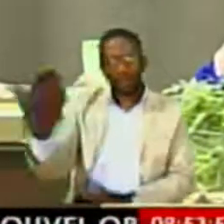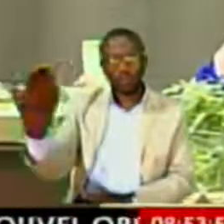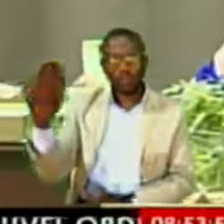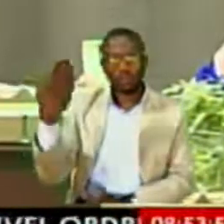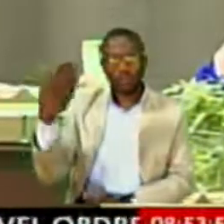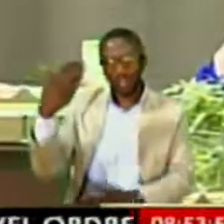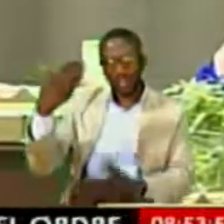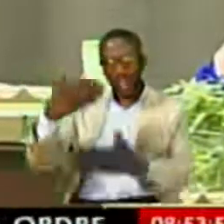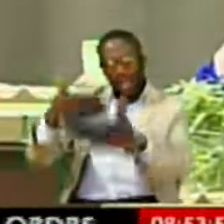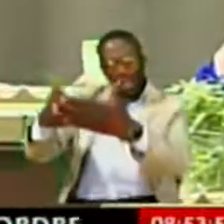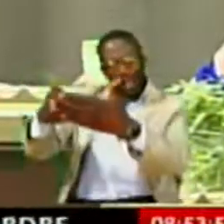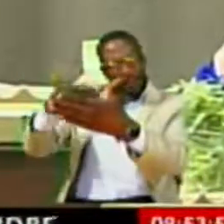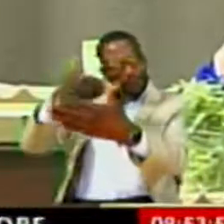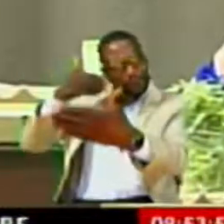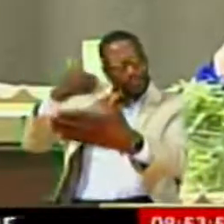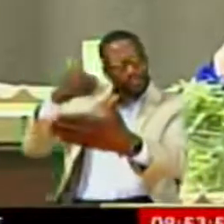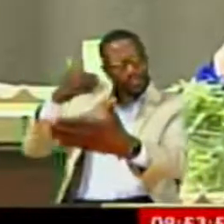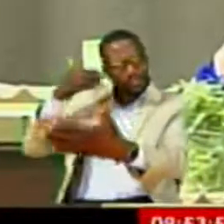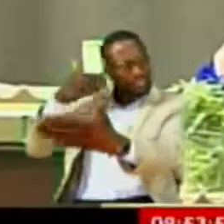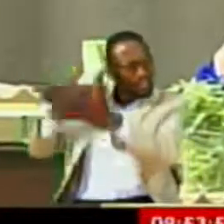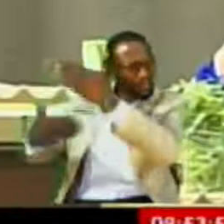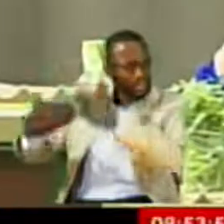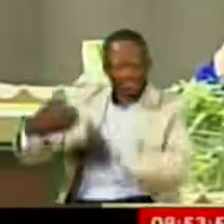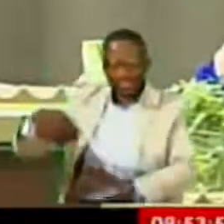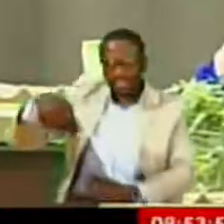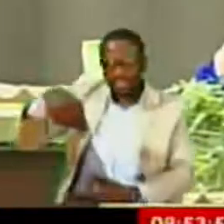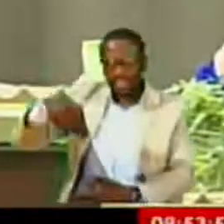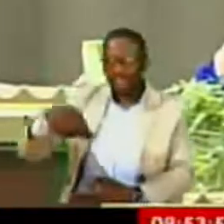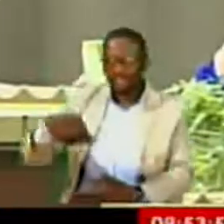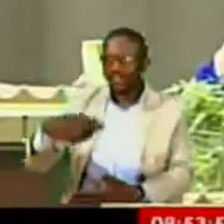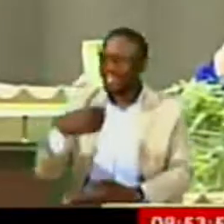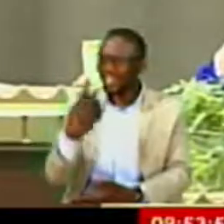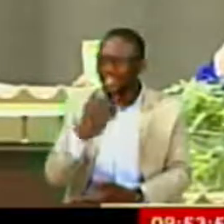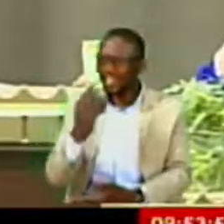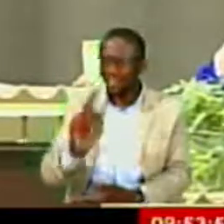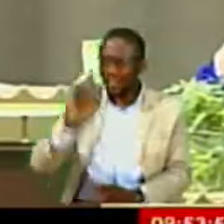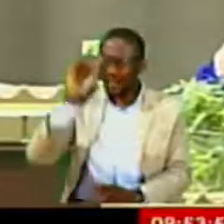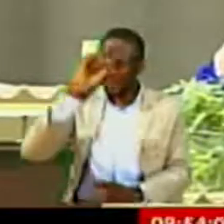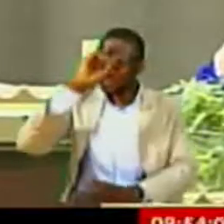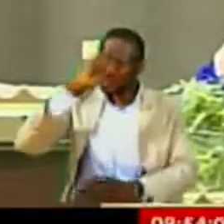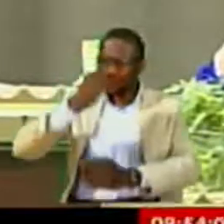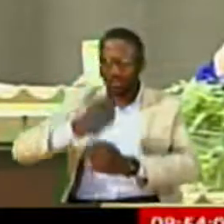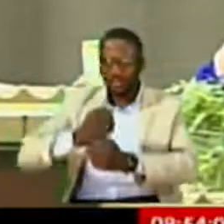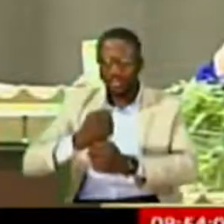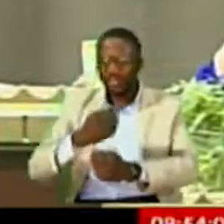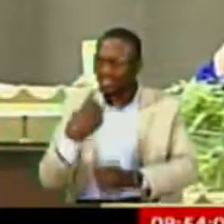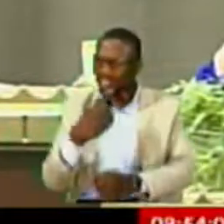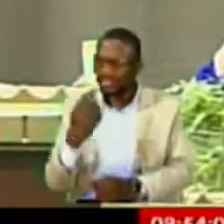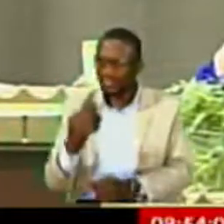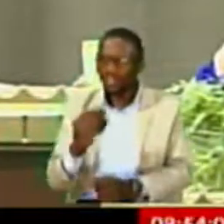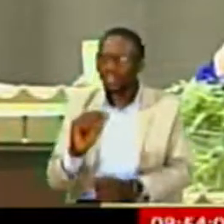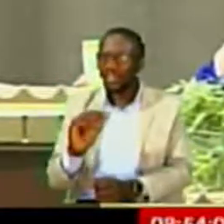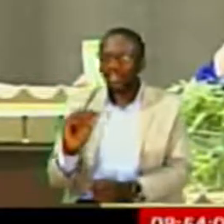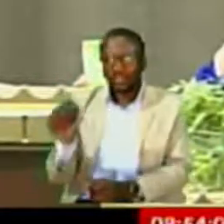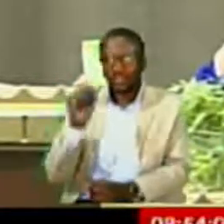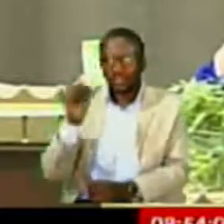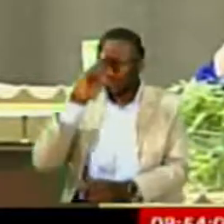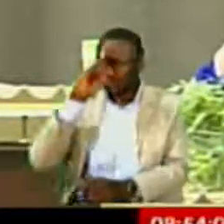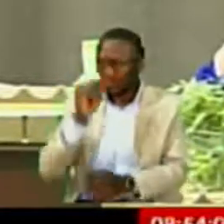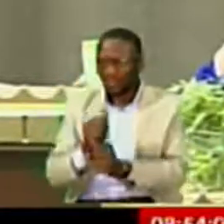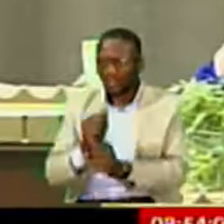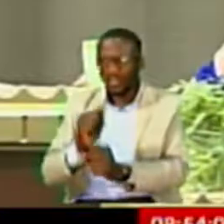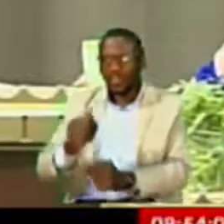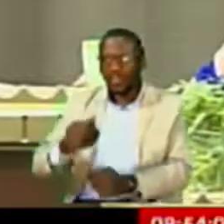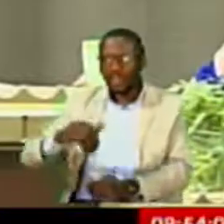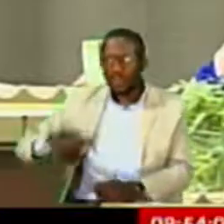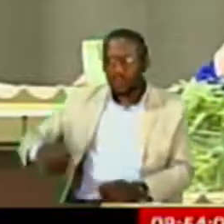en avance. He foresaw. Qui va croire et qui ne va pas croire. Who would believe and who wouldn't believe. Et ceux qu'il avait vu d'avance.